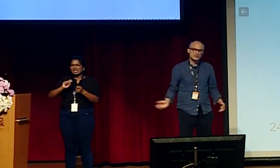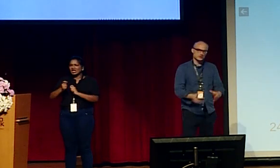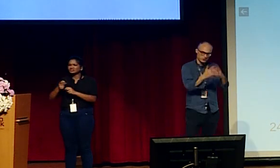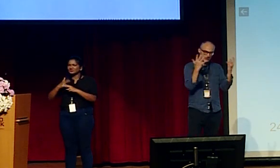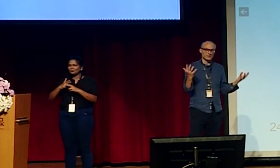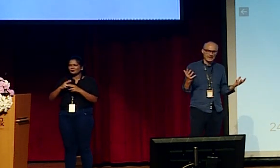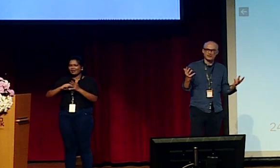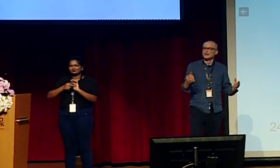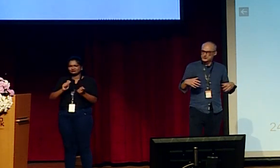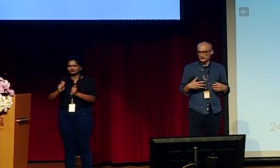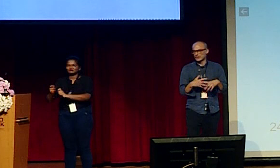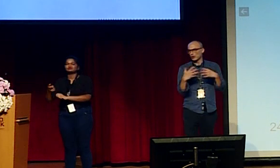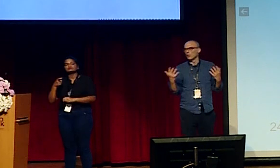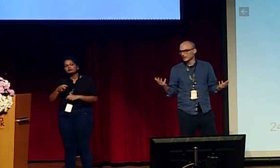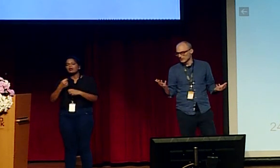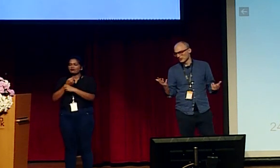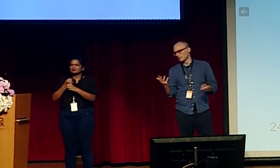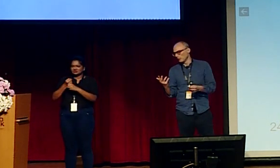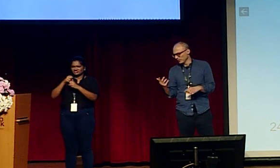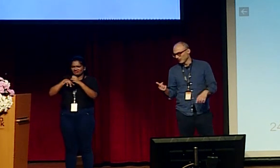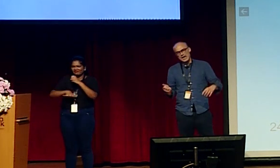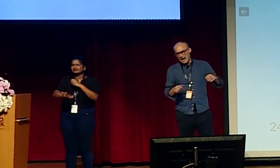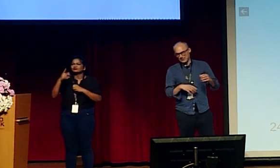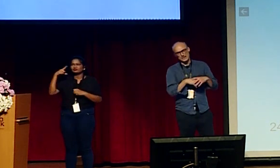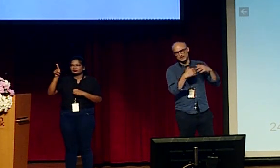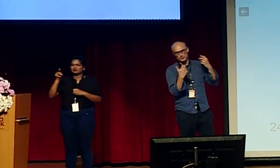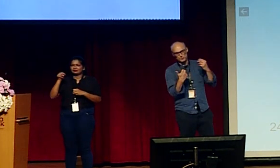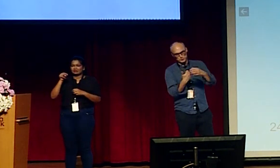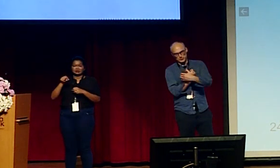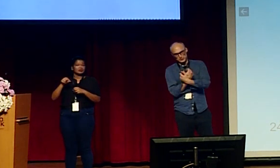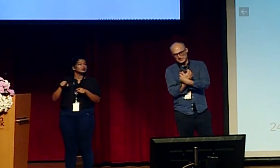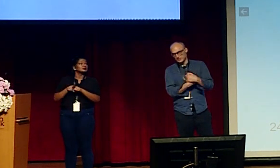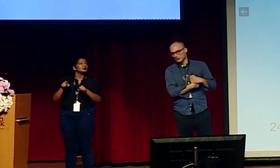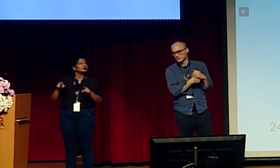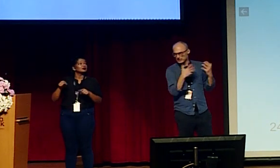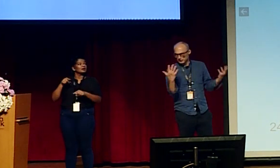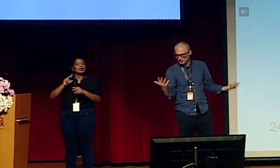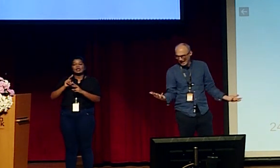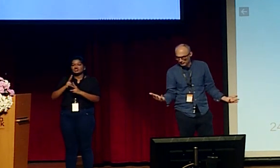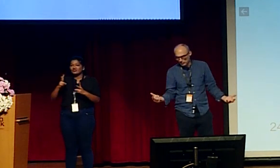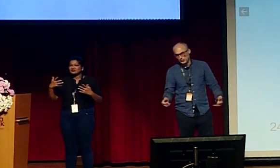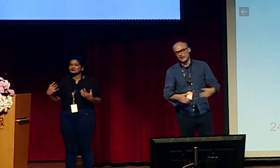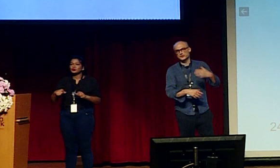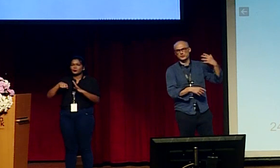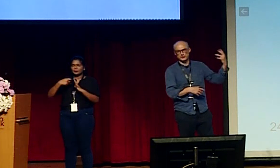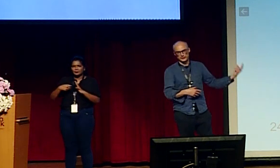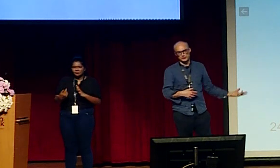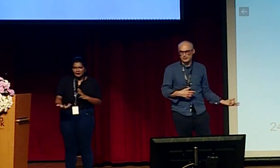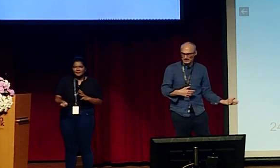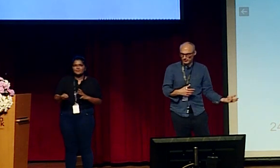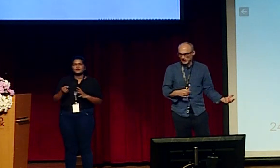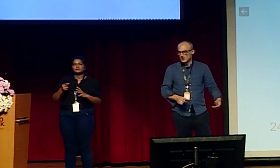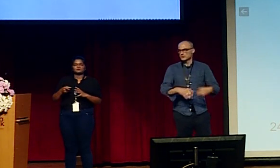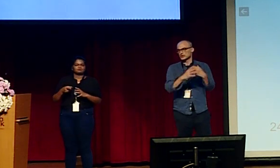from which you can then generate all these other formats. And there's a, for instance, if you're familiar with Pandoc, there's a processor